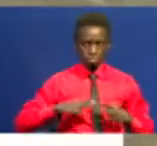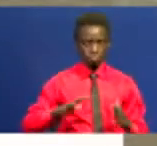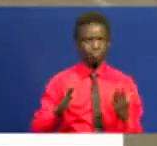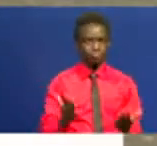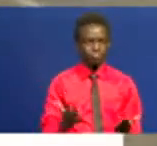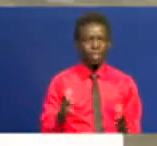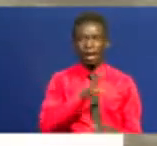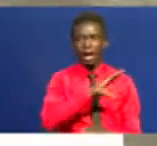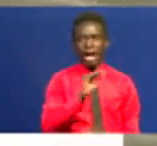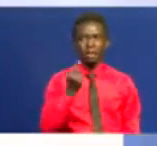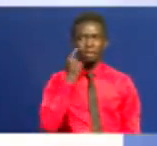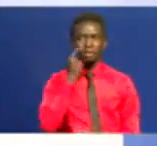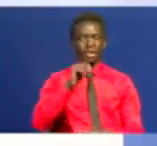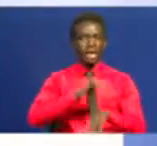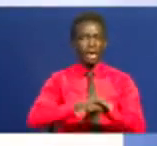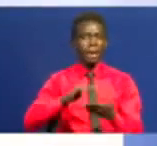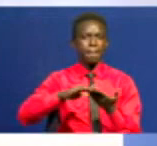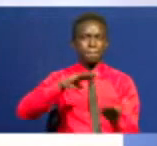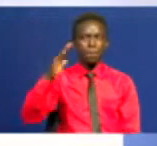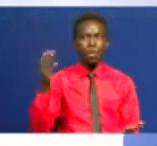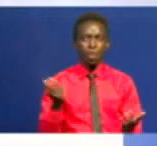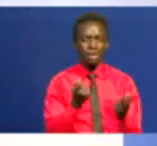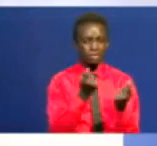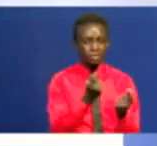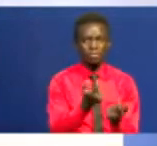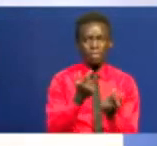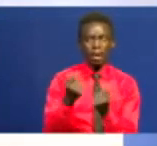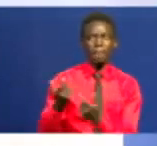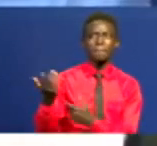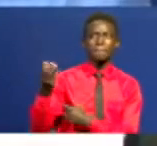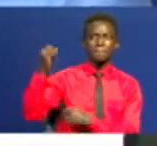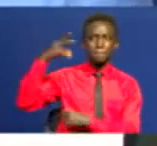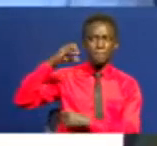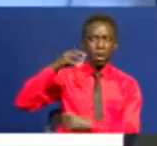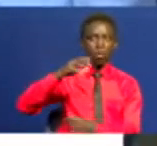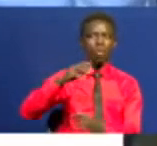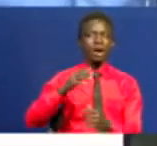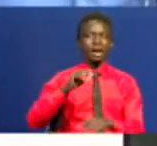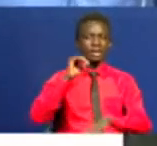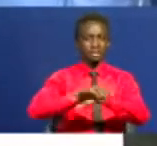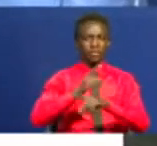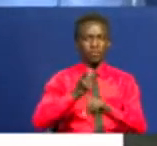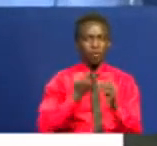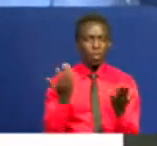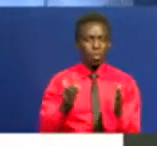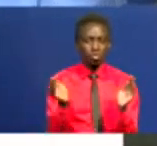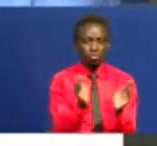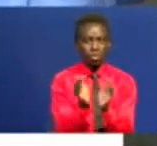micro hydropower generation across small rivers.